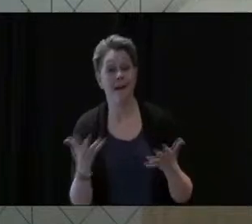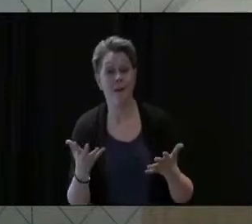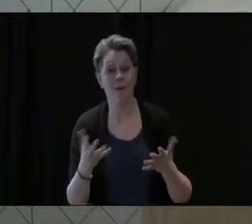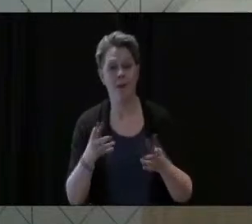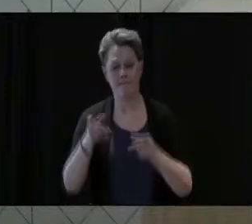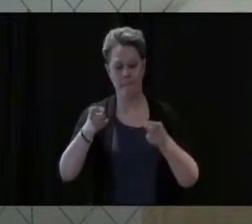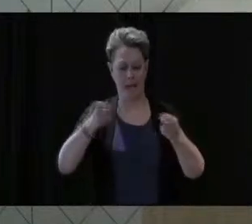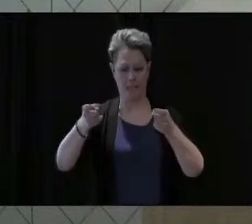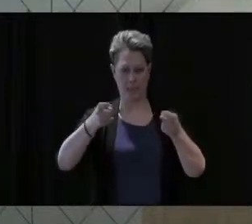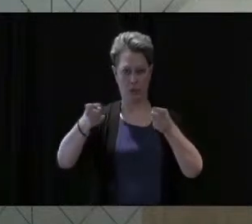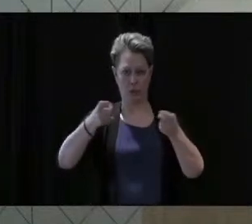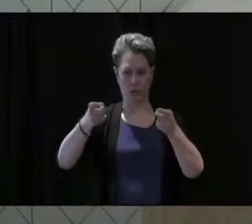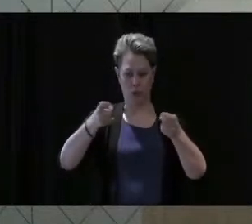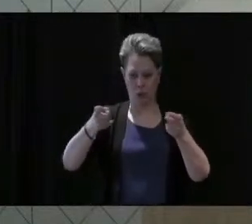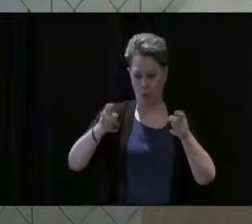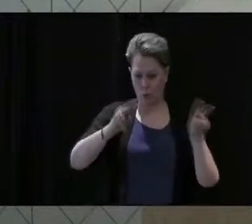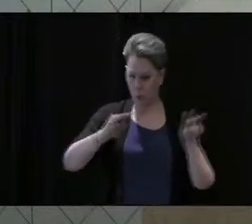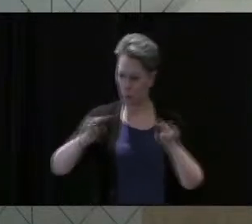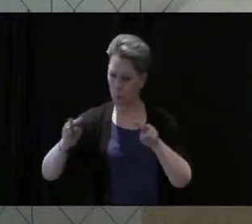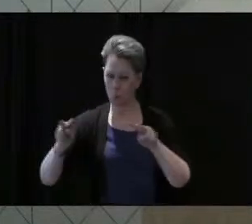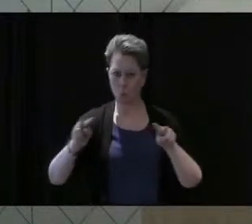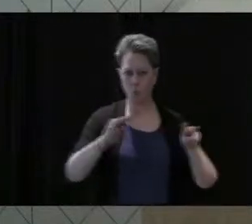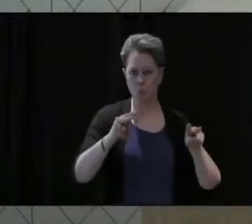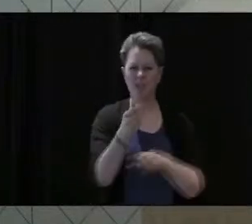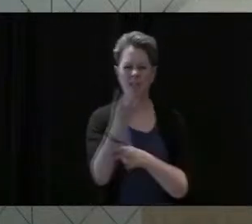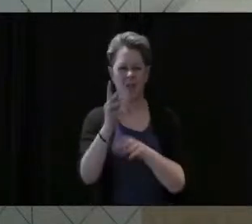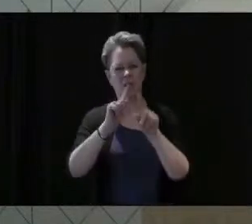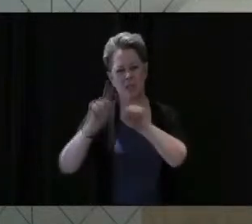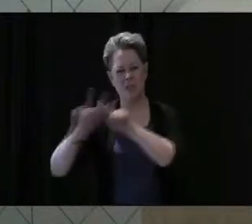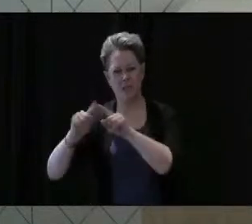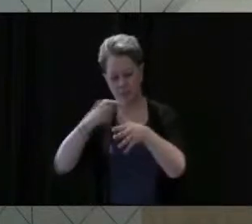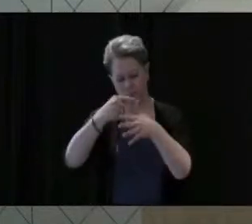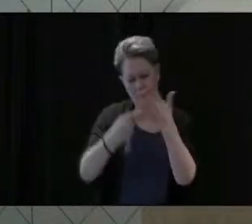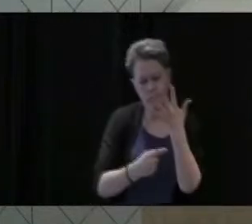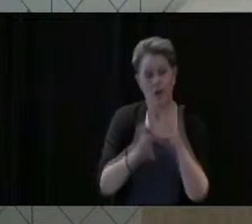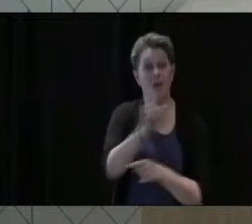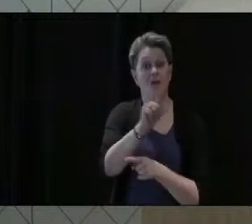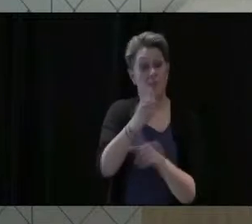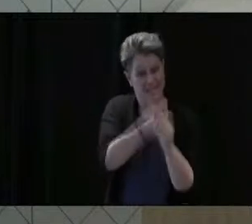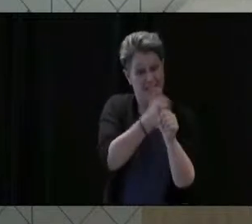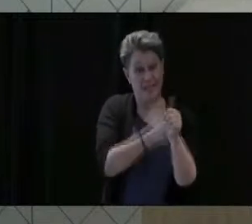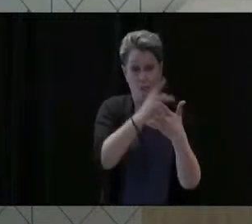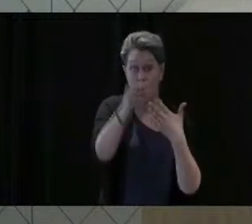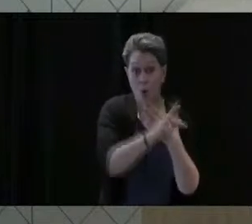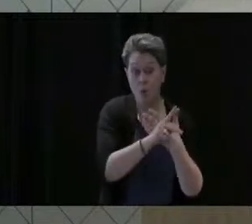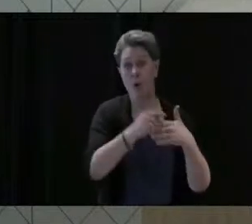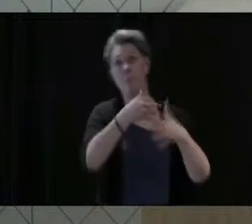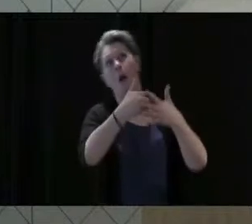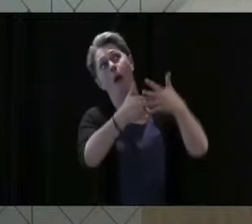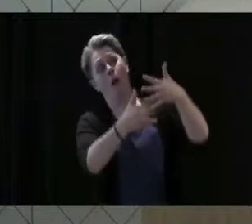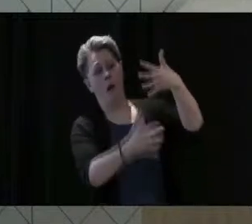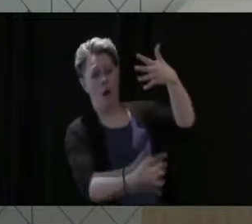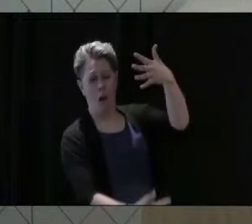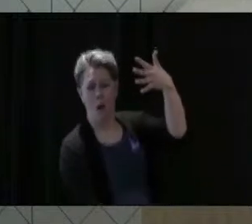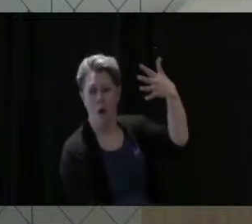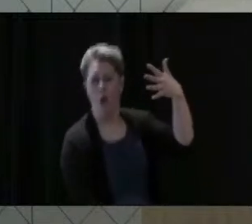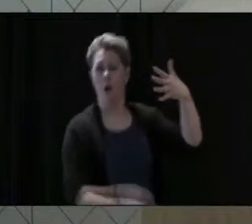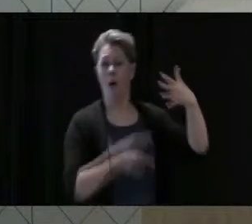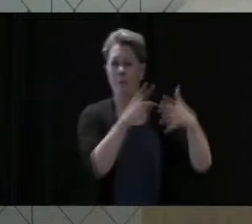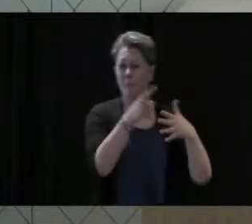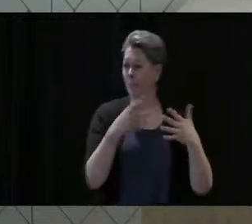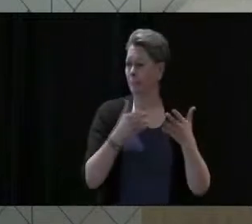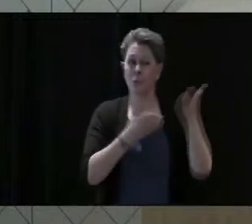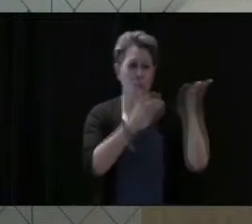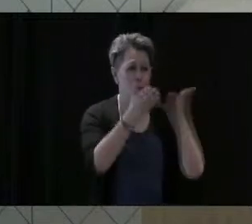several parts. Governments have hundreds of programs. They fund billions in